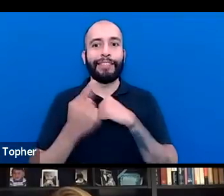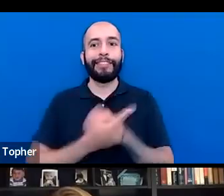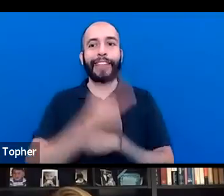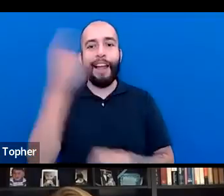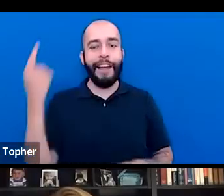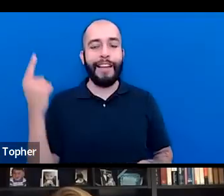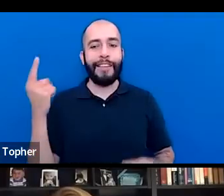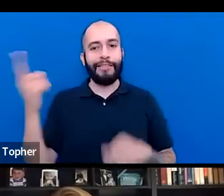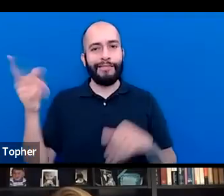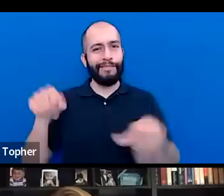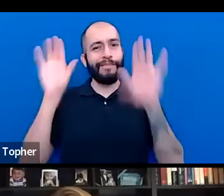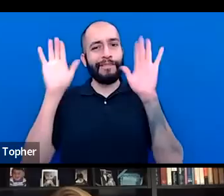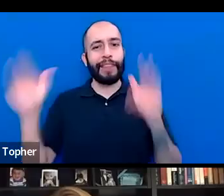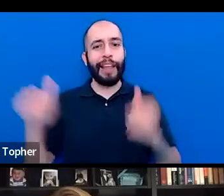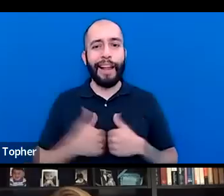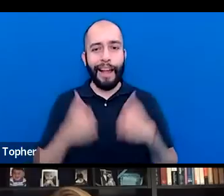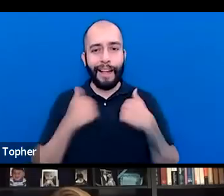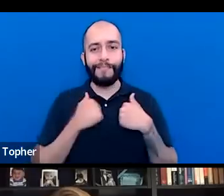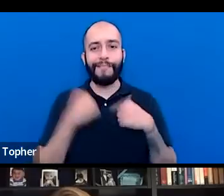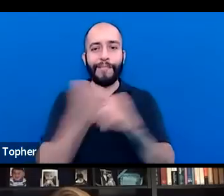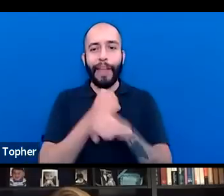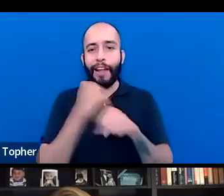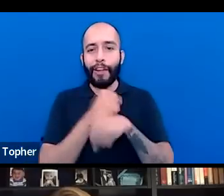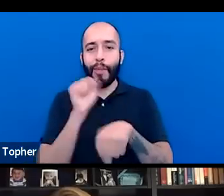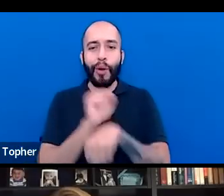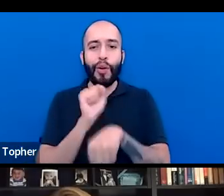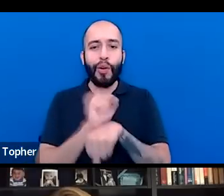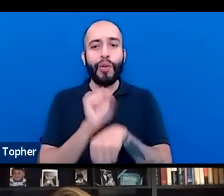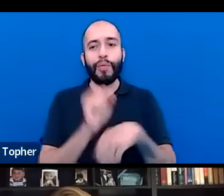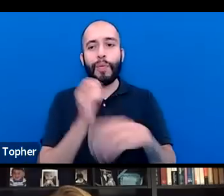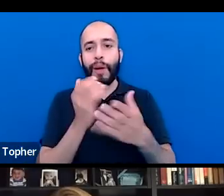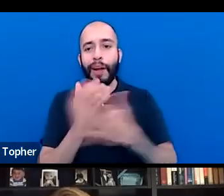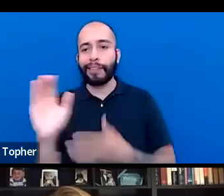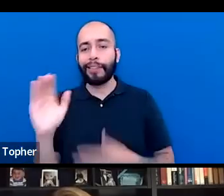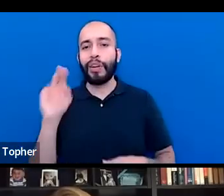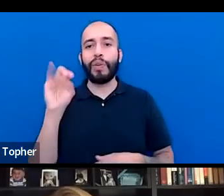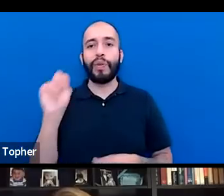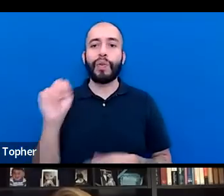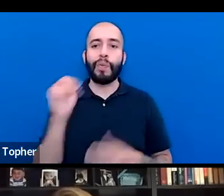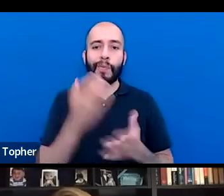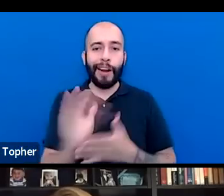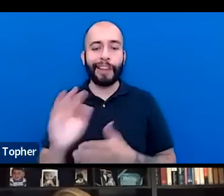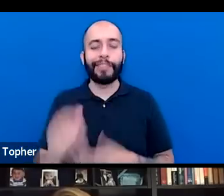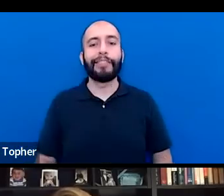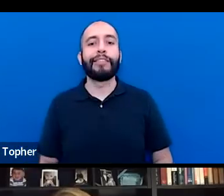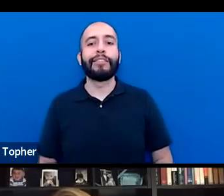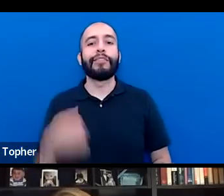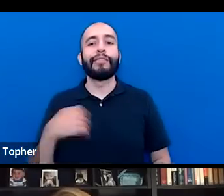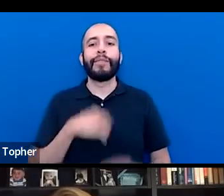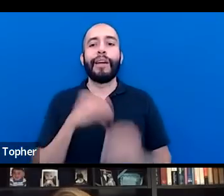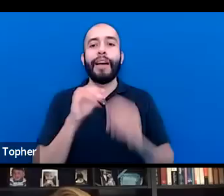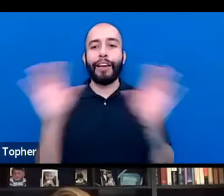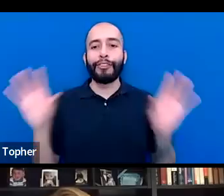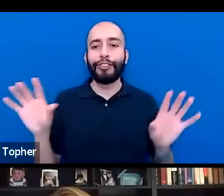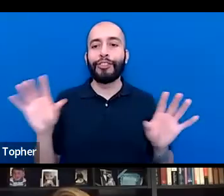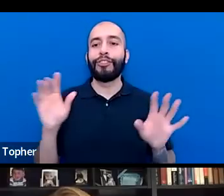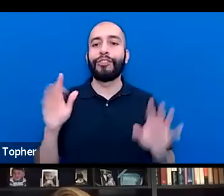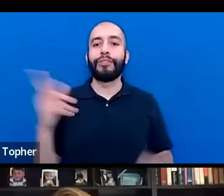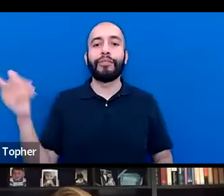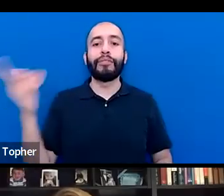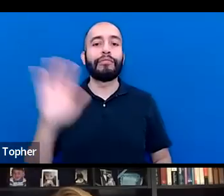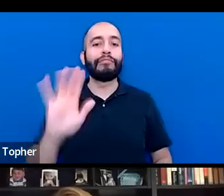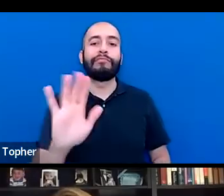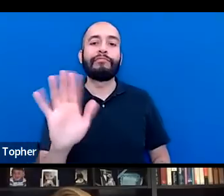launching. And they said, don't bring your union busting campaign to Memphis. And 2 weeks later, Starbucks had fired the entire